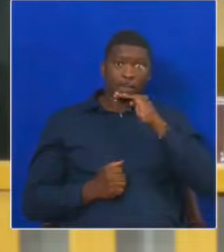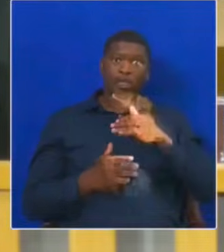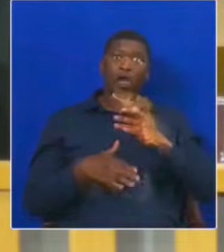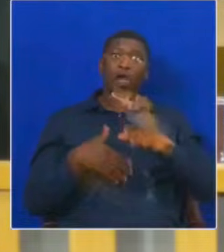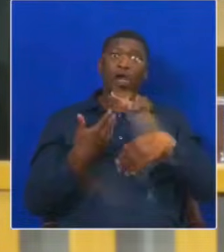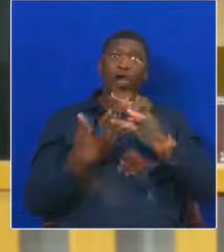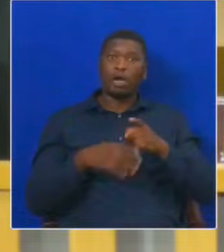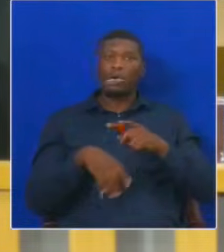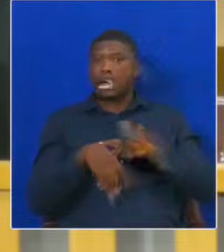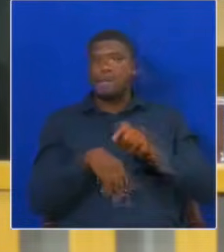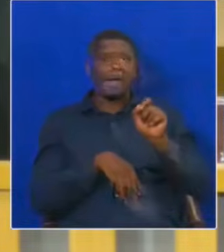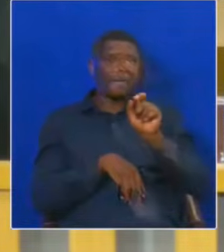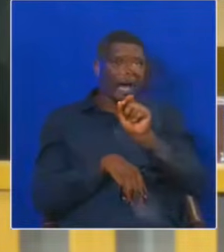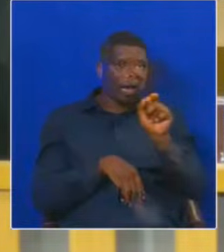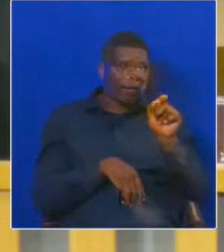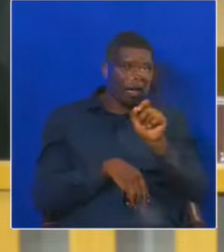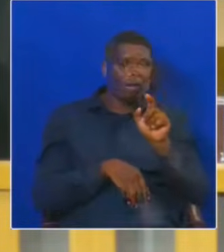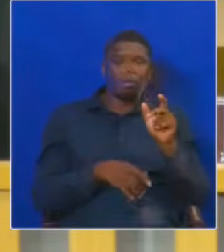I can